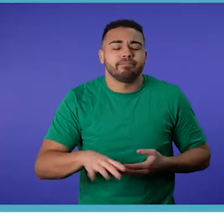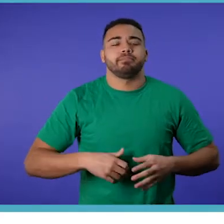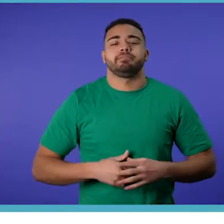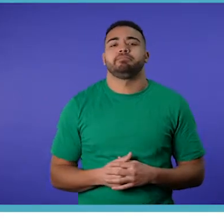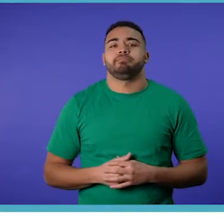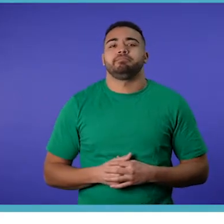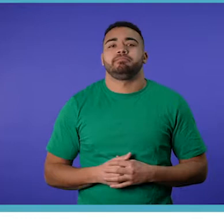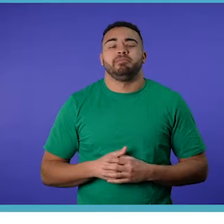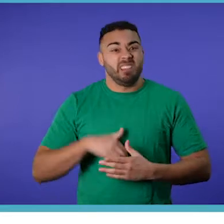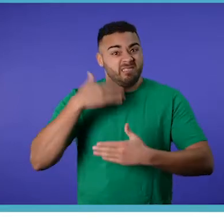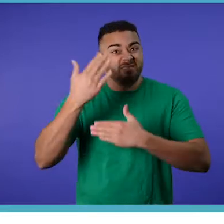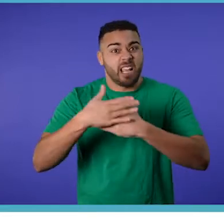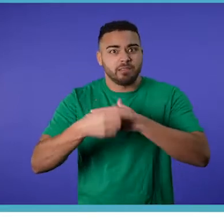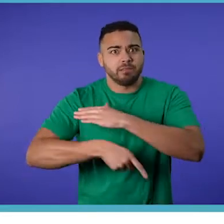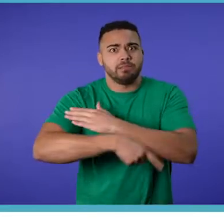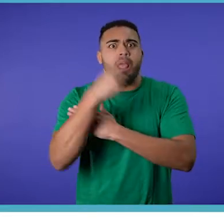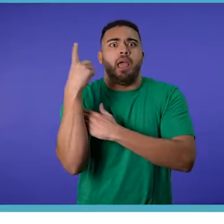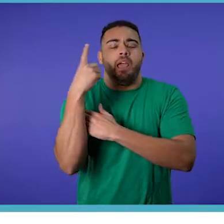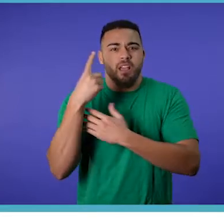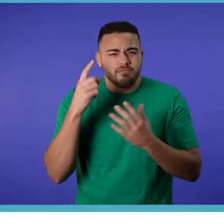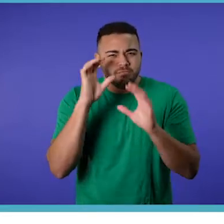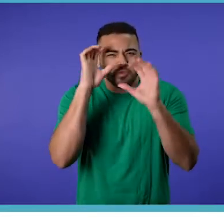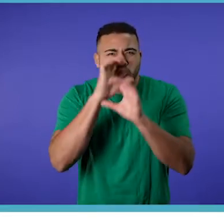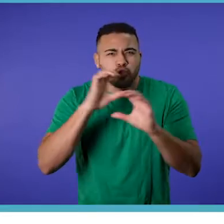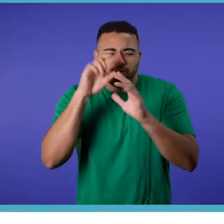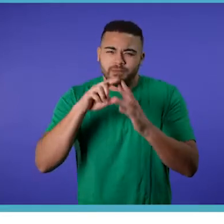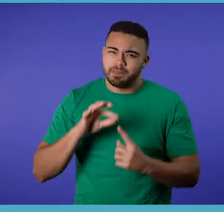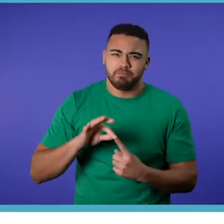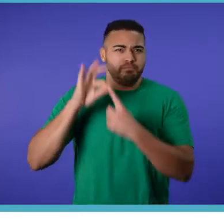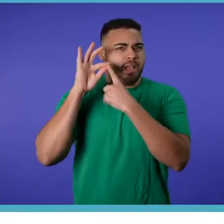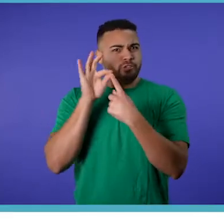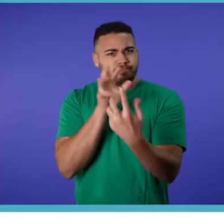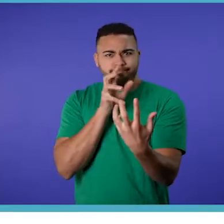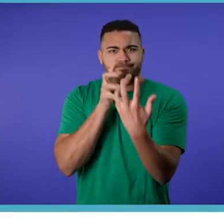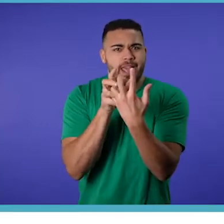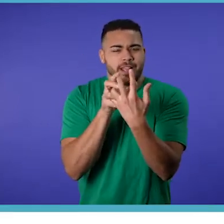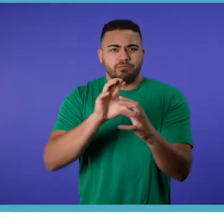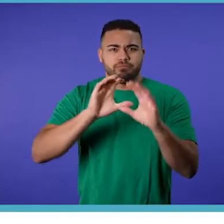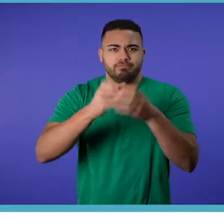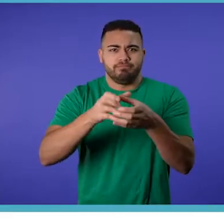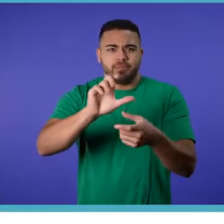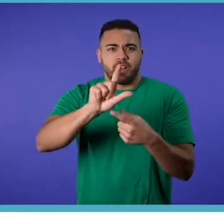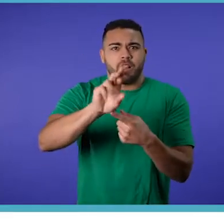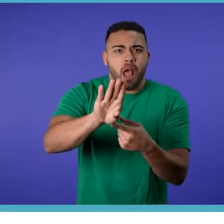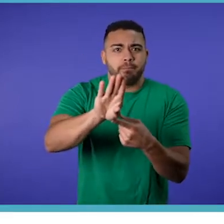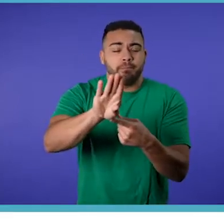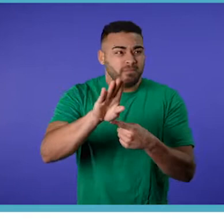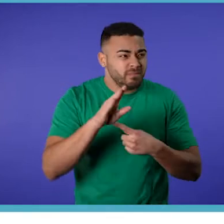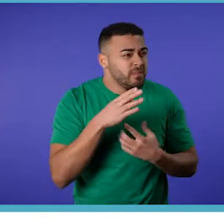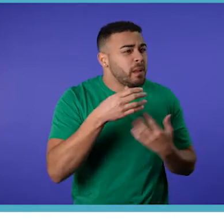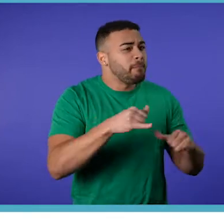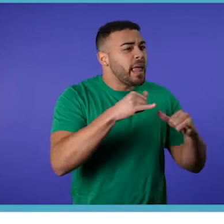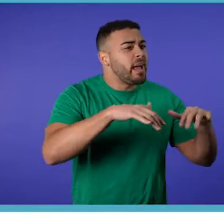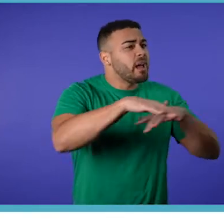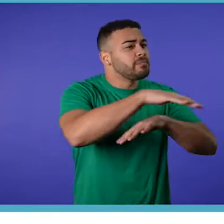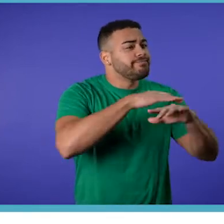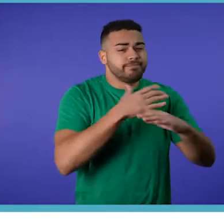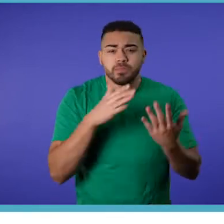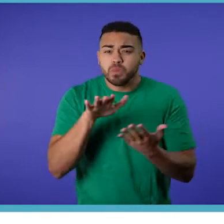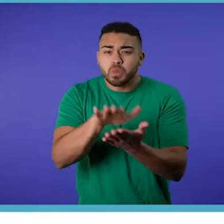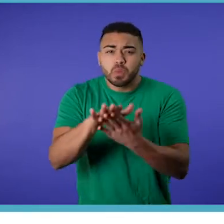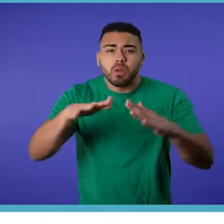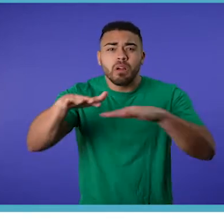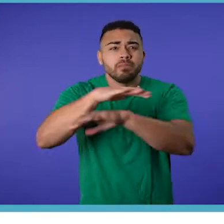The next day, Tyler was on a mission in search of a special club audition. He searched the park, the